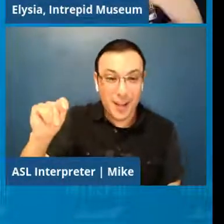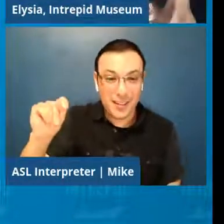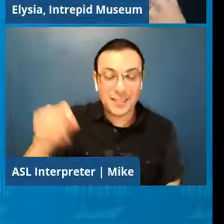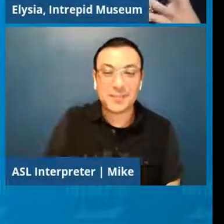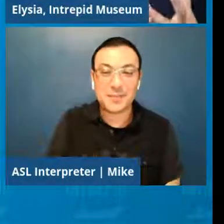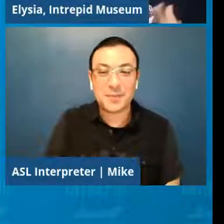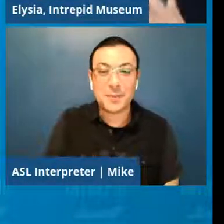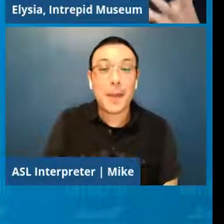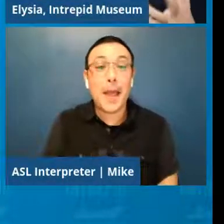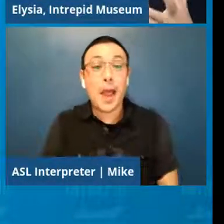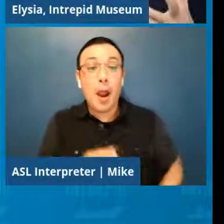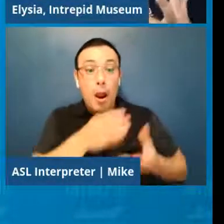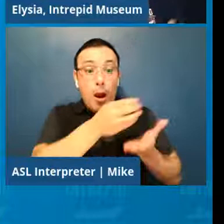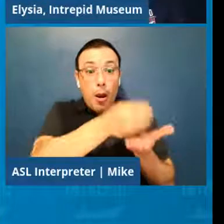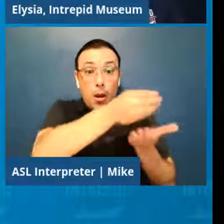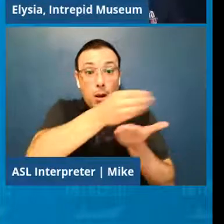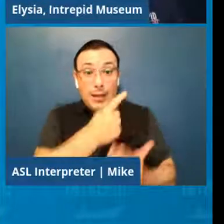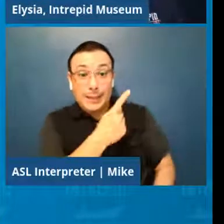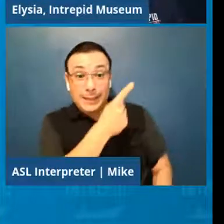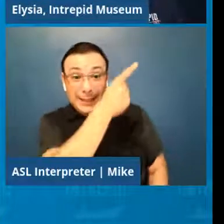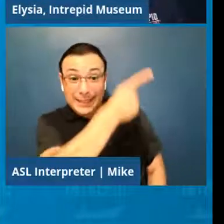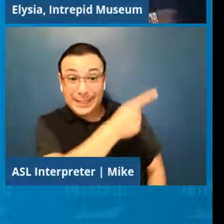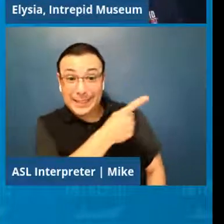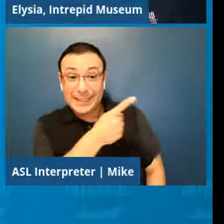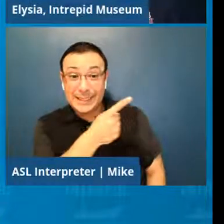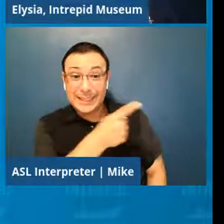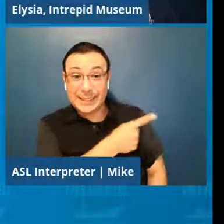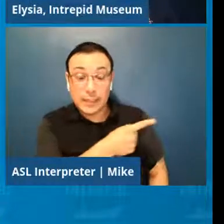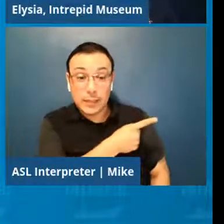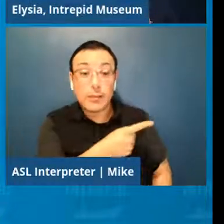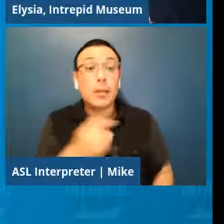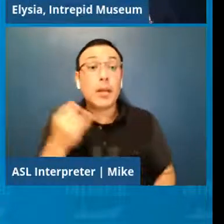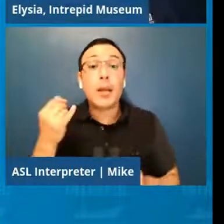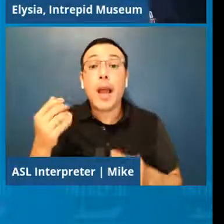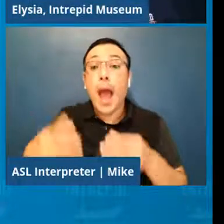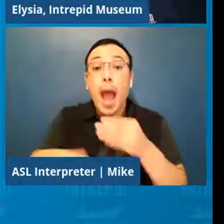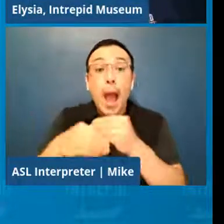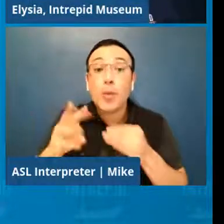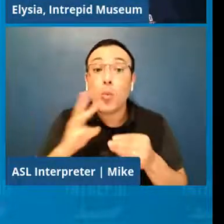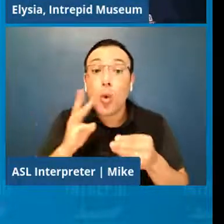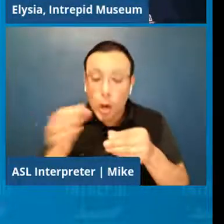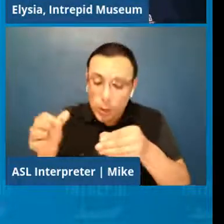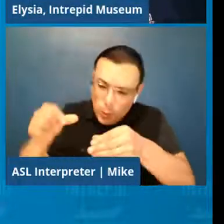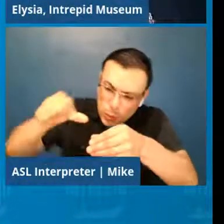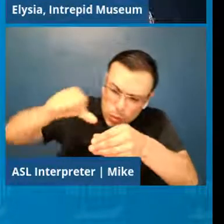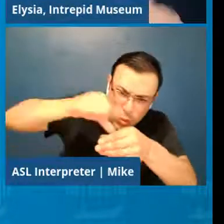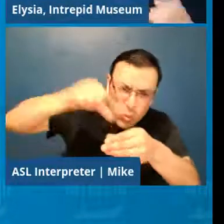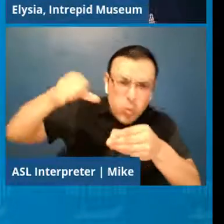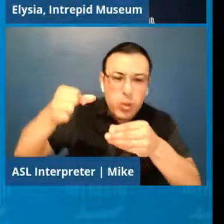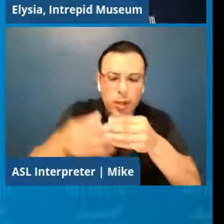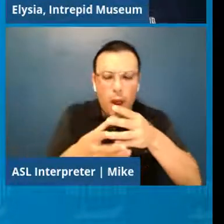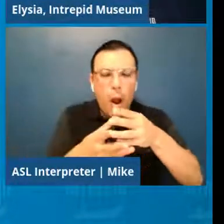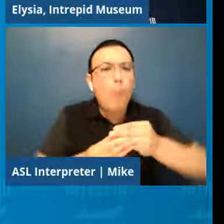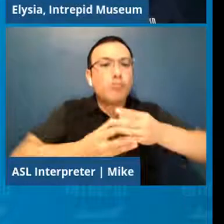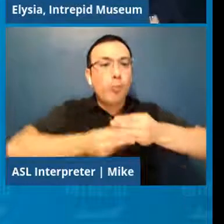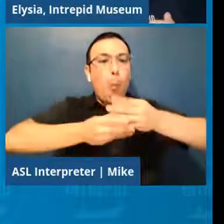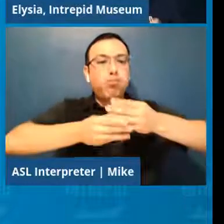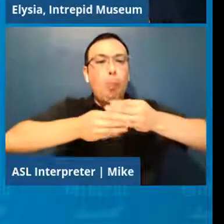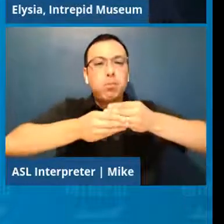be reconstituted, reformed with water. Just like a pudding mix, actually. So on the top row, we've got